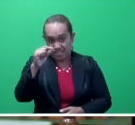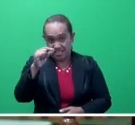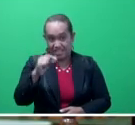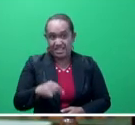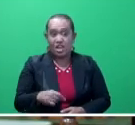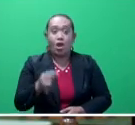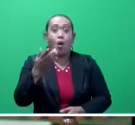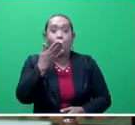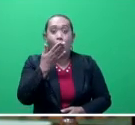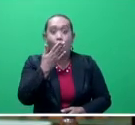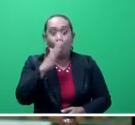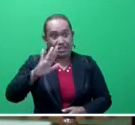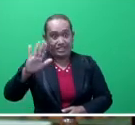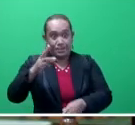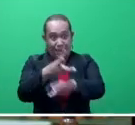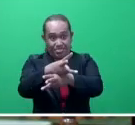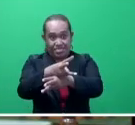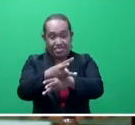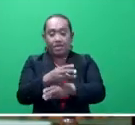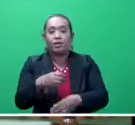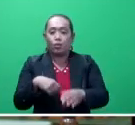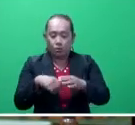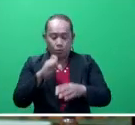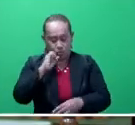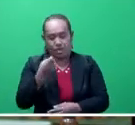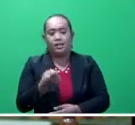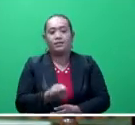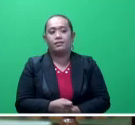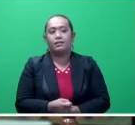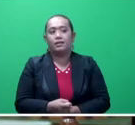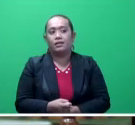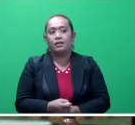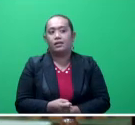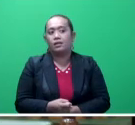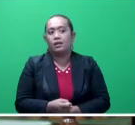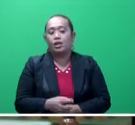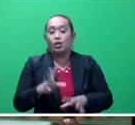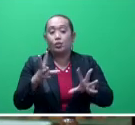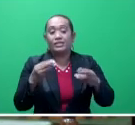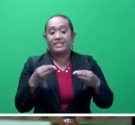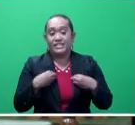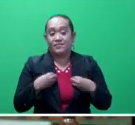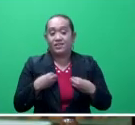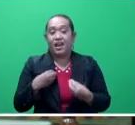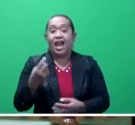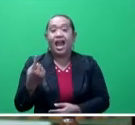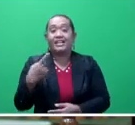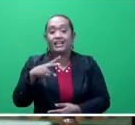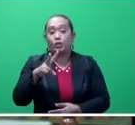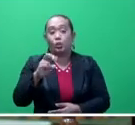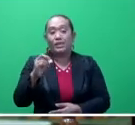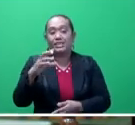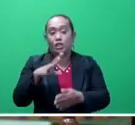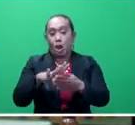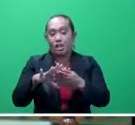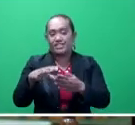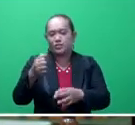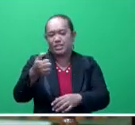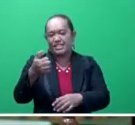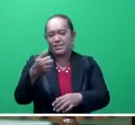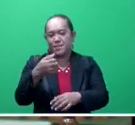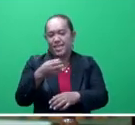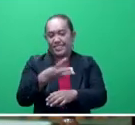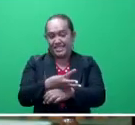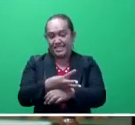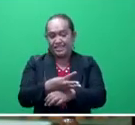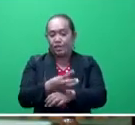formal and informal sector will be entitled to a monthly allowance of $120 for 6 months, which will be paid in 2 lump sum